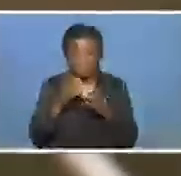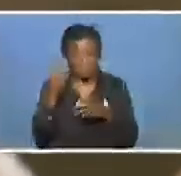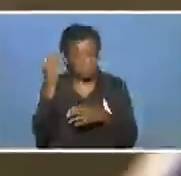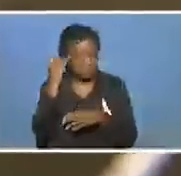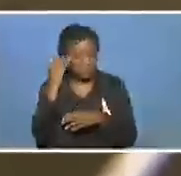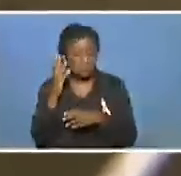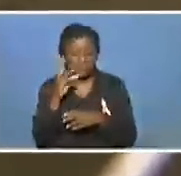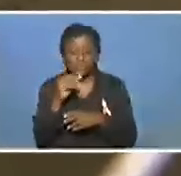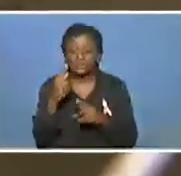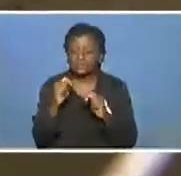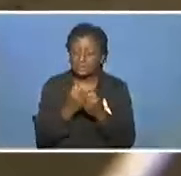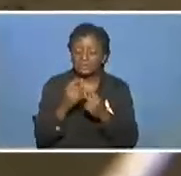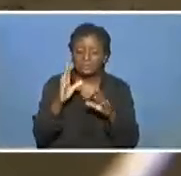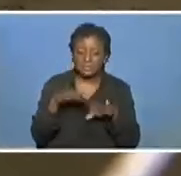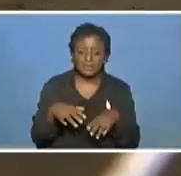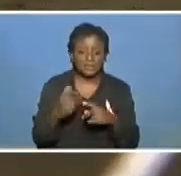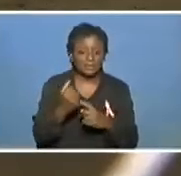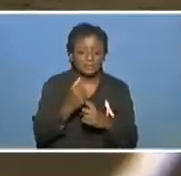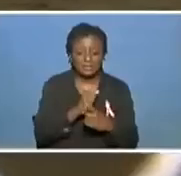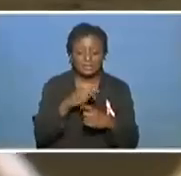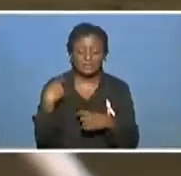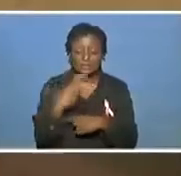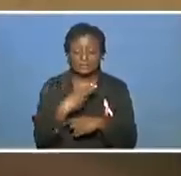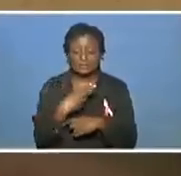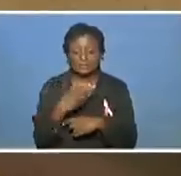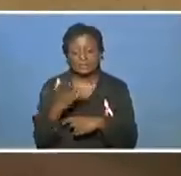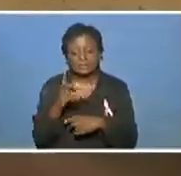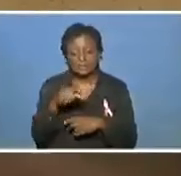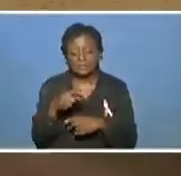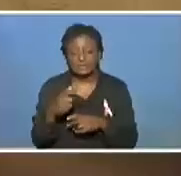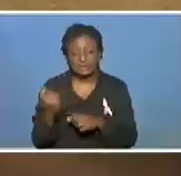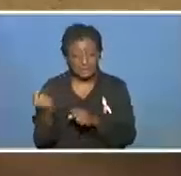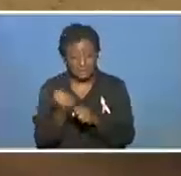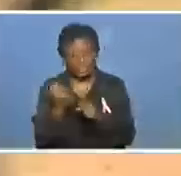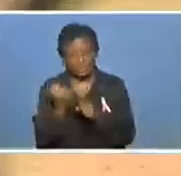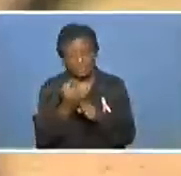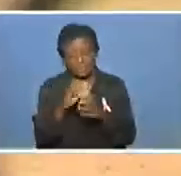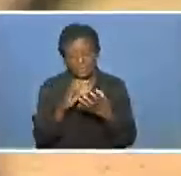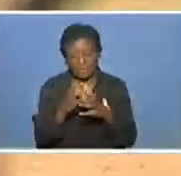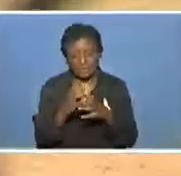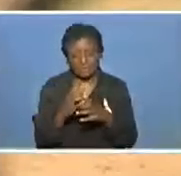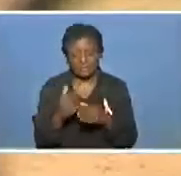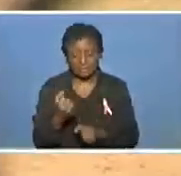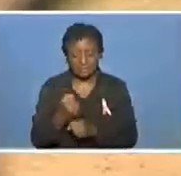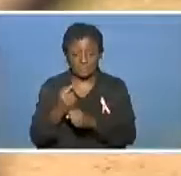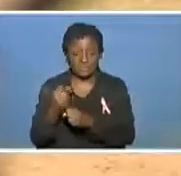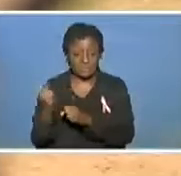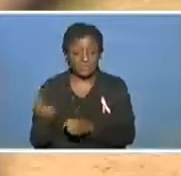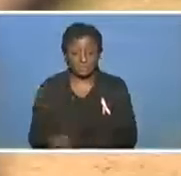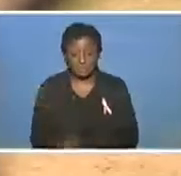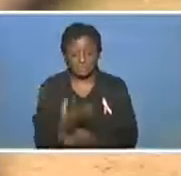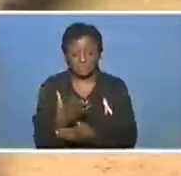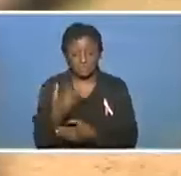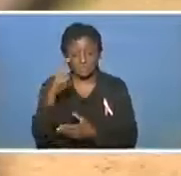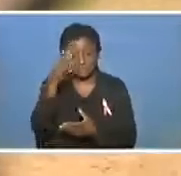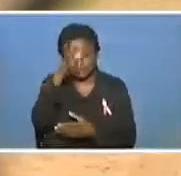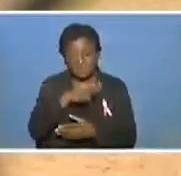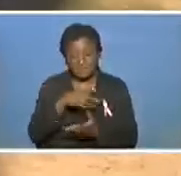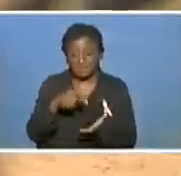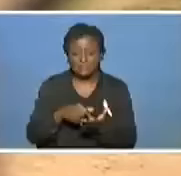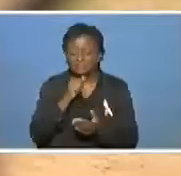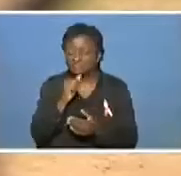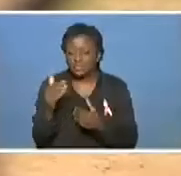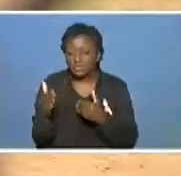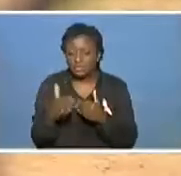us. We need to hit the ball first off. We need to hit the ball, we need to back our pitcher, and we need to stay together. For the men, this one not close at all, seeing as